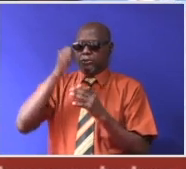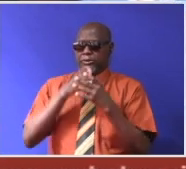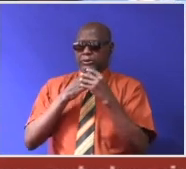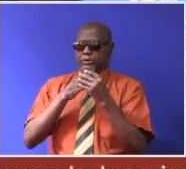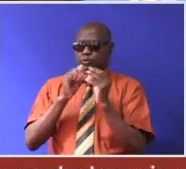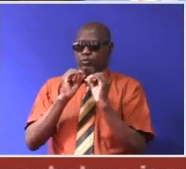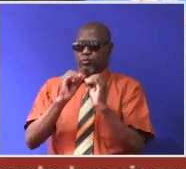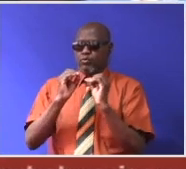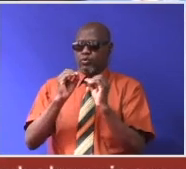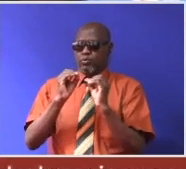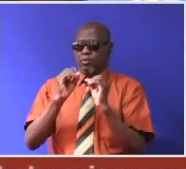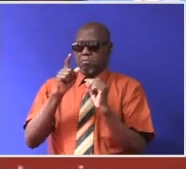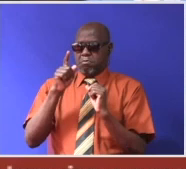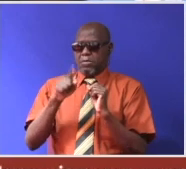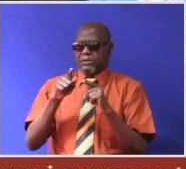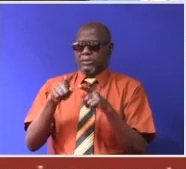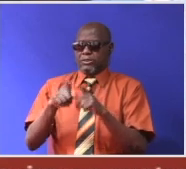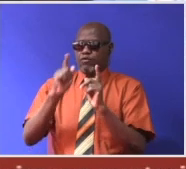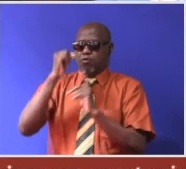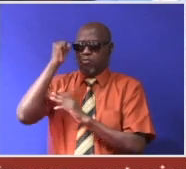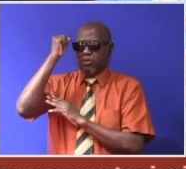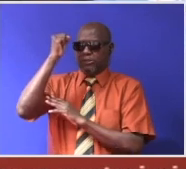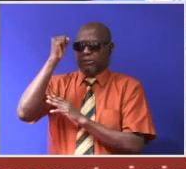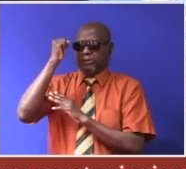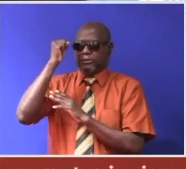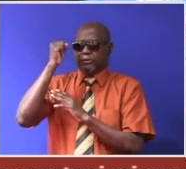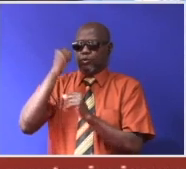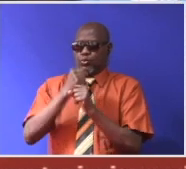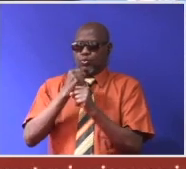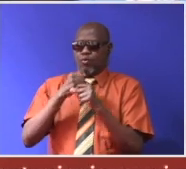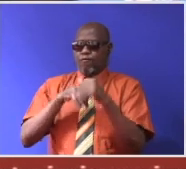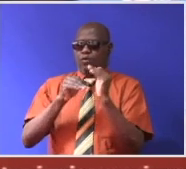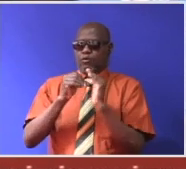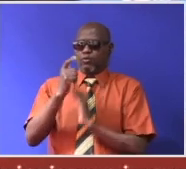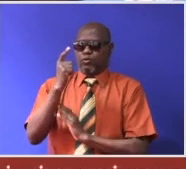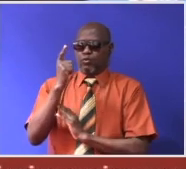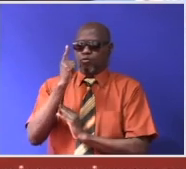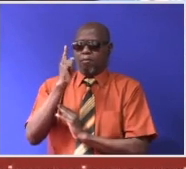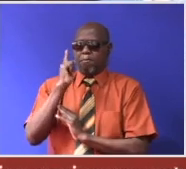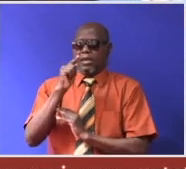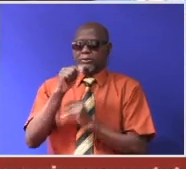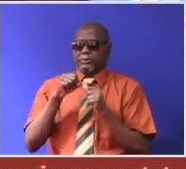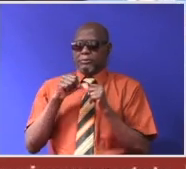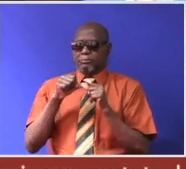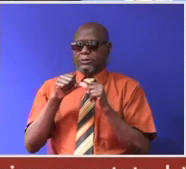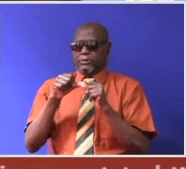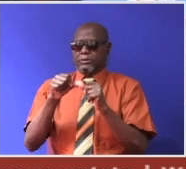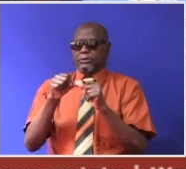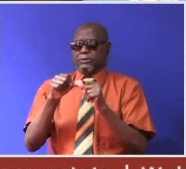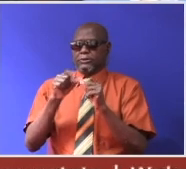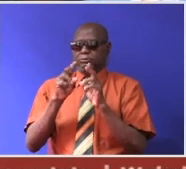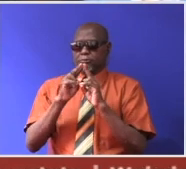to conduct their politics within the law, and they must maintain the peace in their political